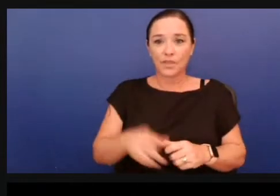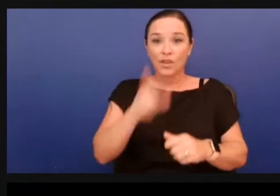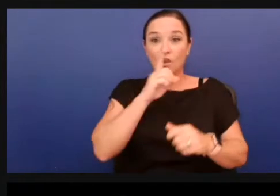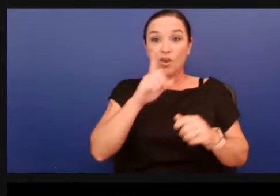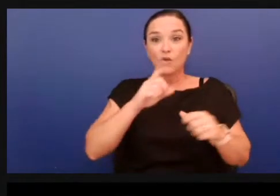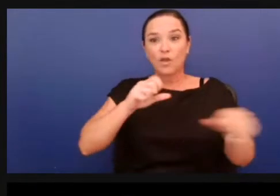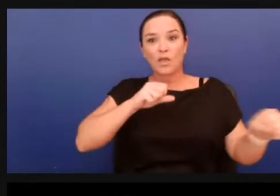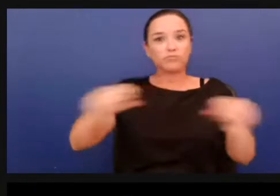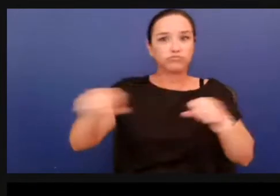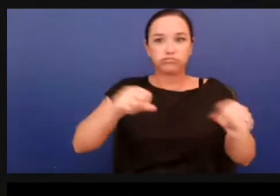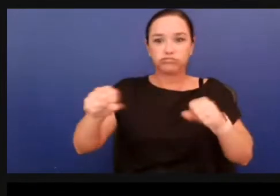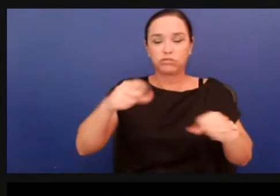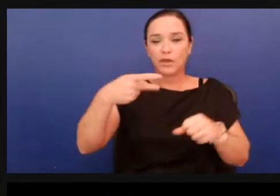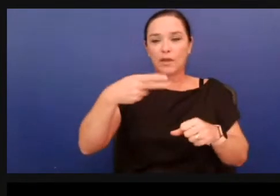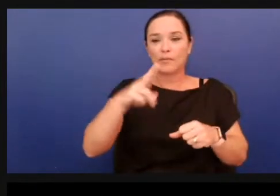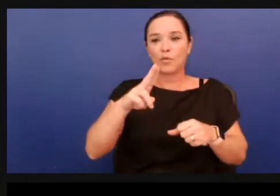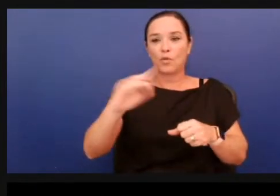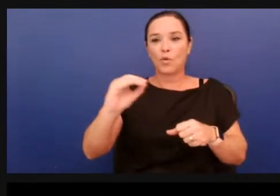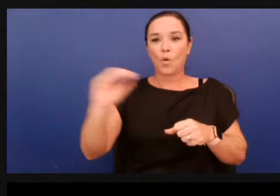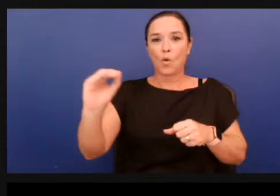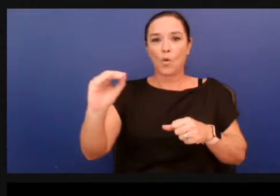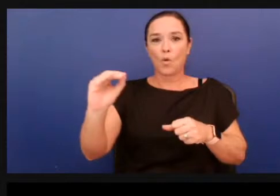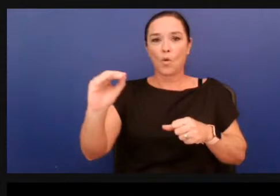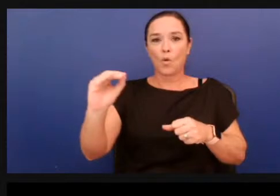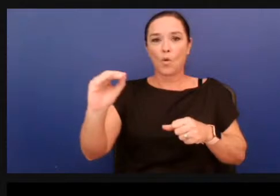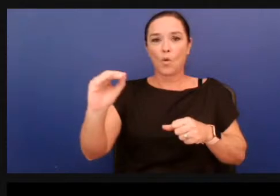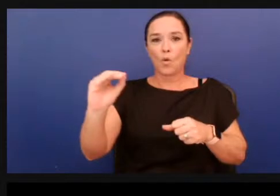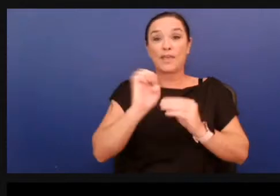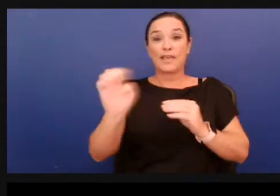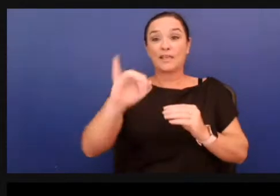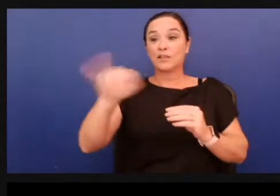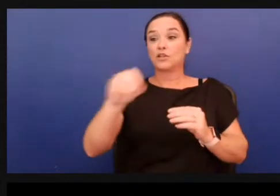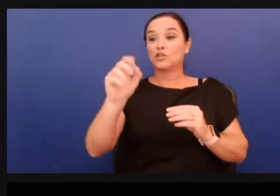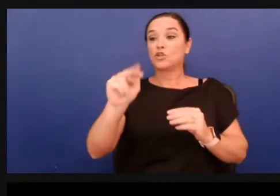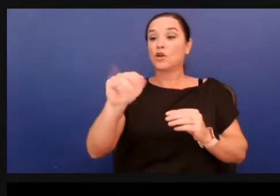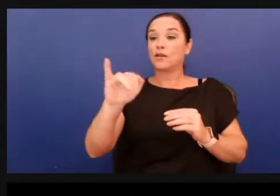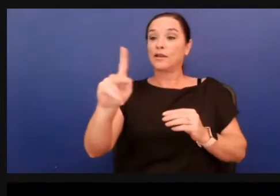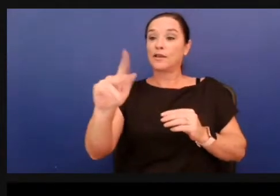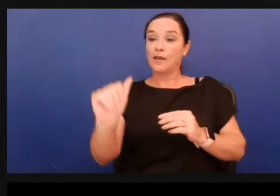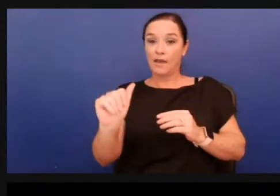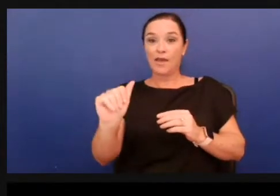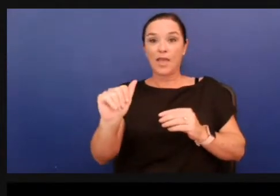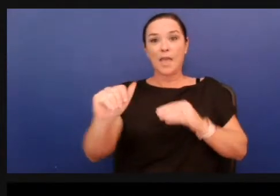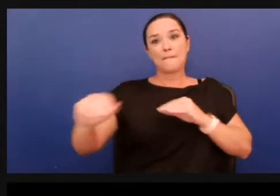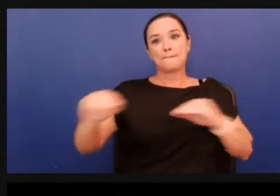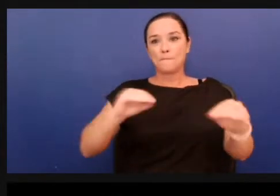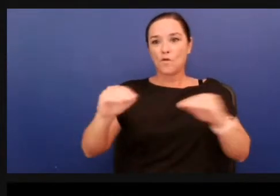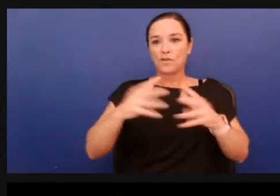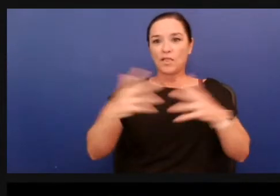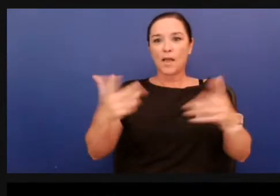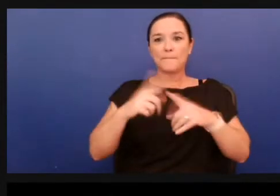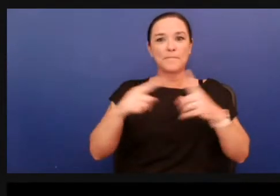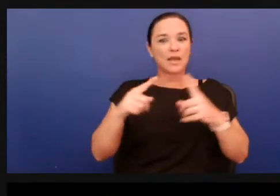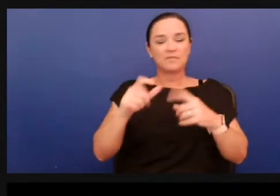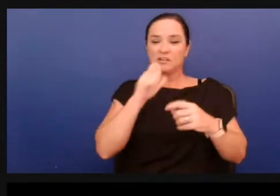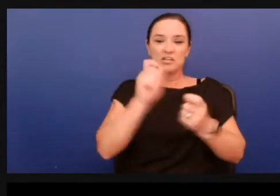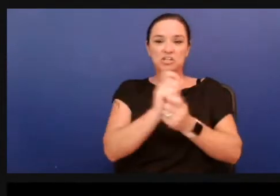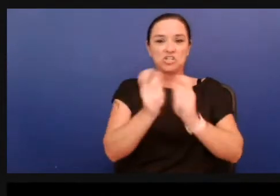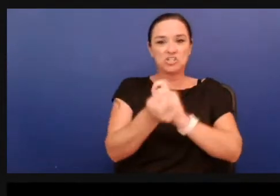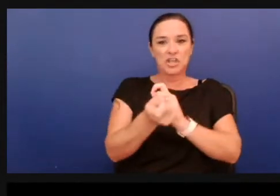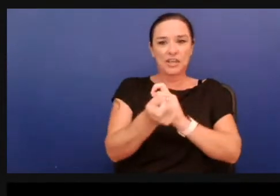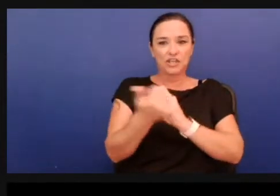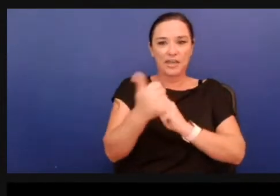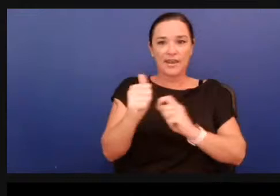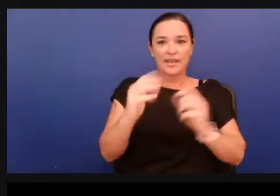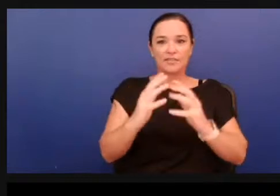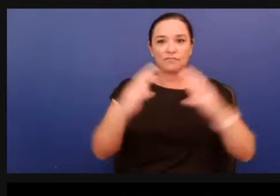Jonica station, the ground shook a lot too, but no effect on any of the tilt. So really no effect further down the rift for